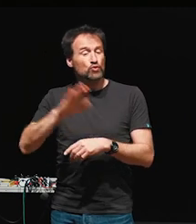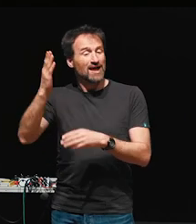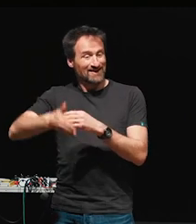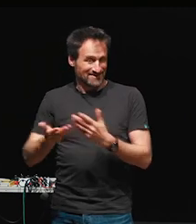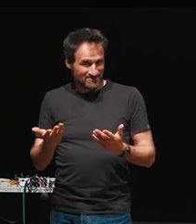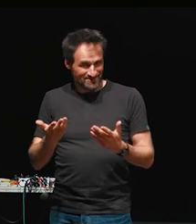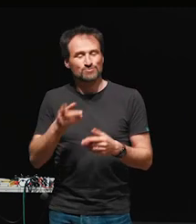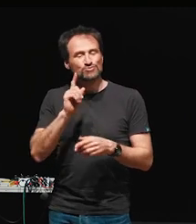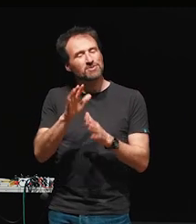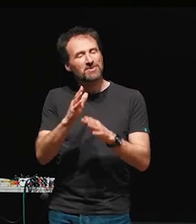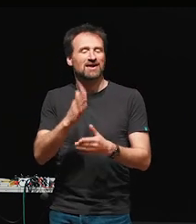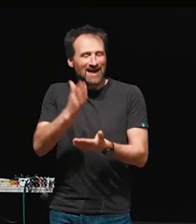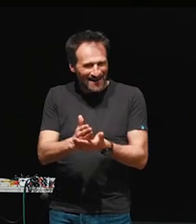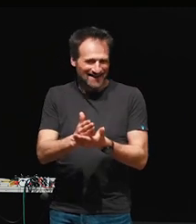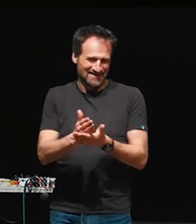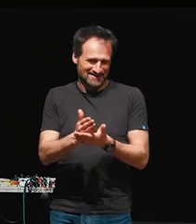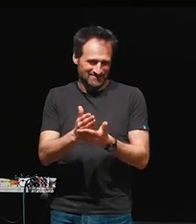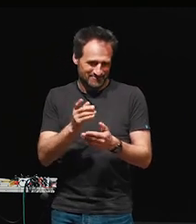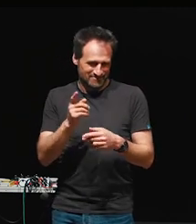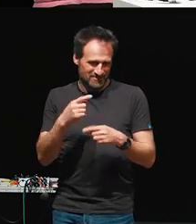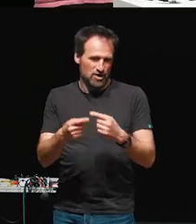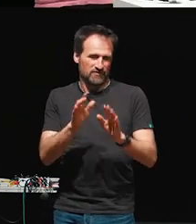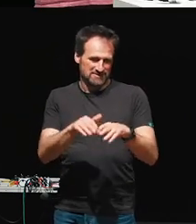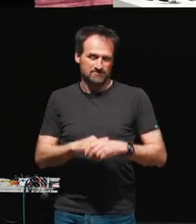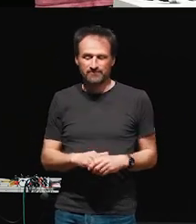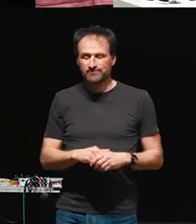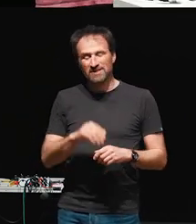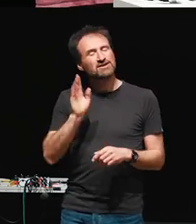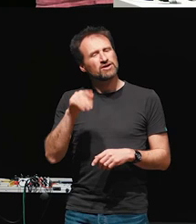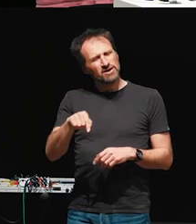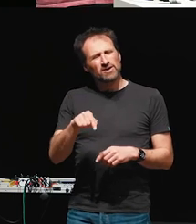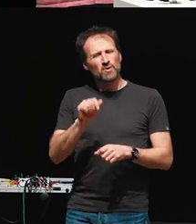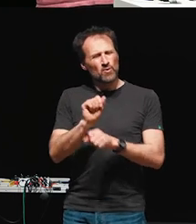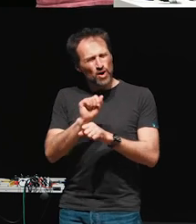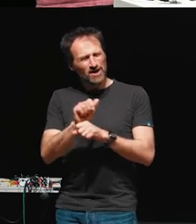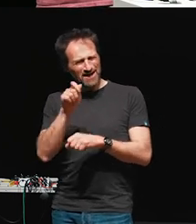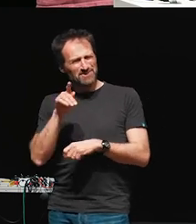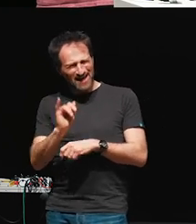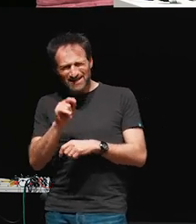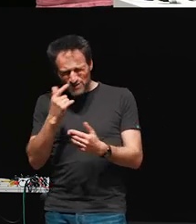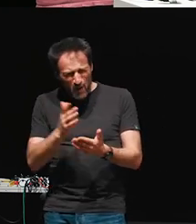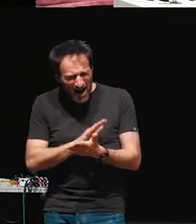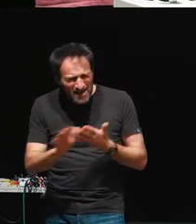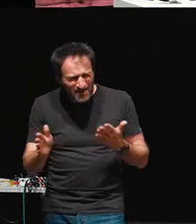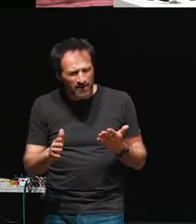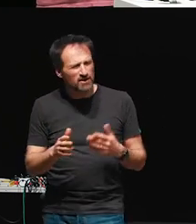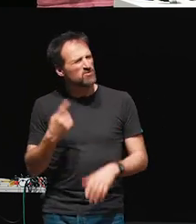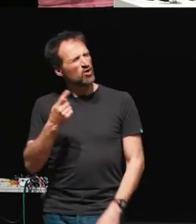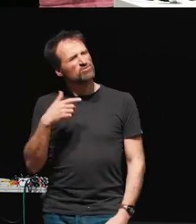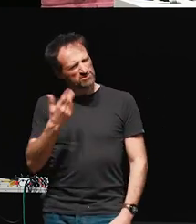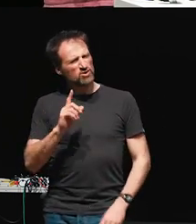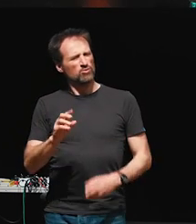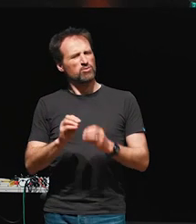So if the worker API is so simple, is so minimal, then how does it cause problems? Why does it complicate